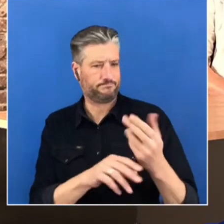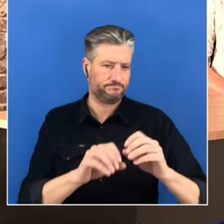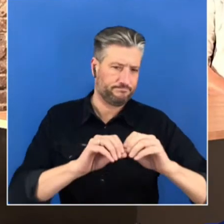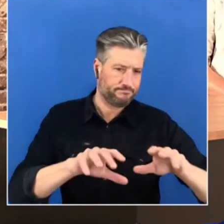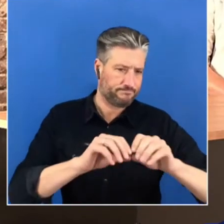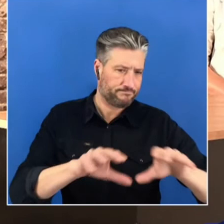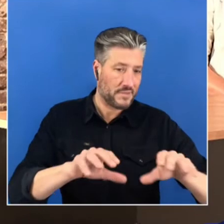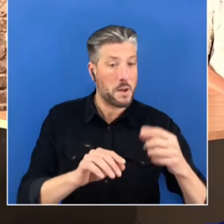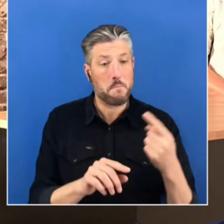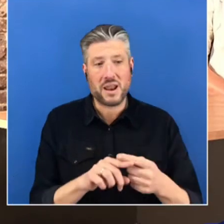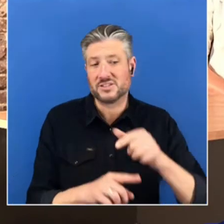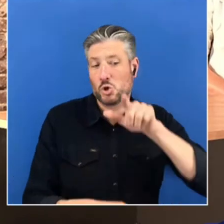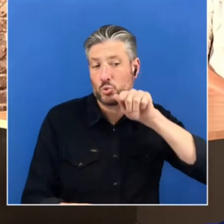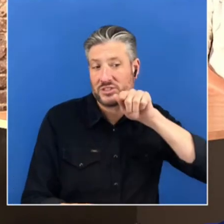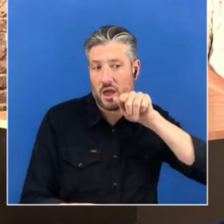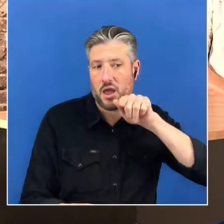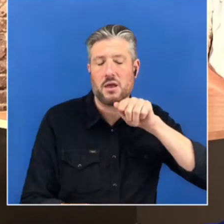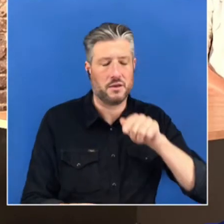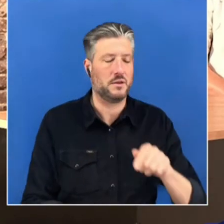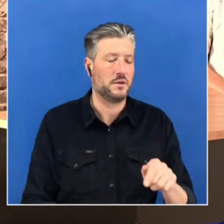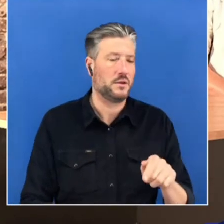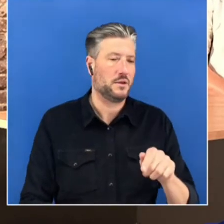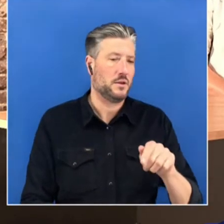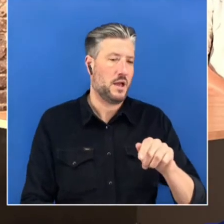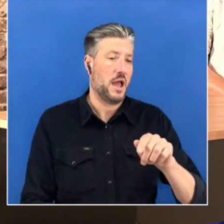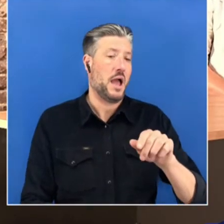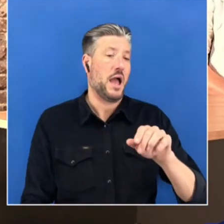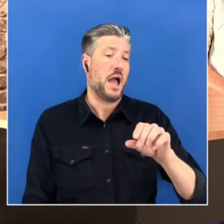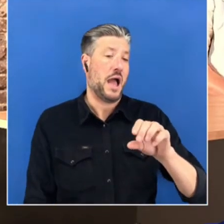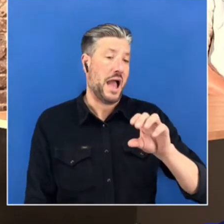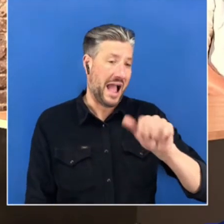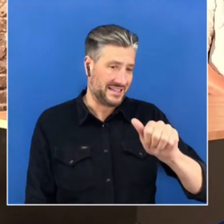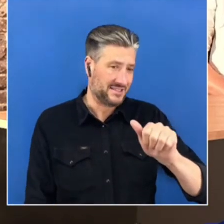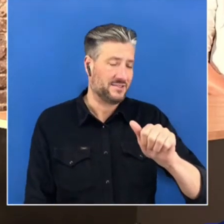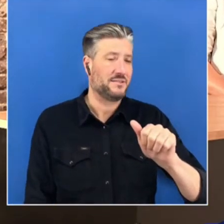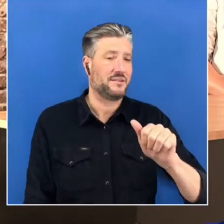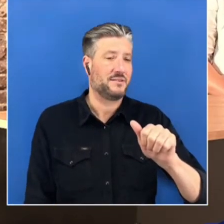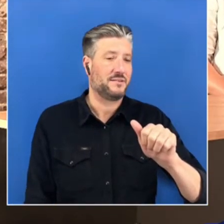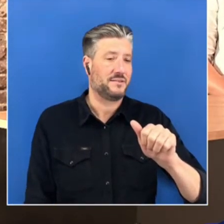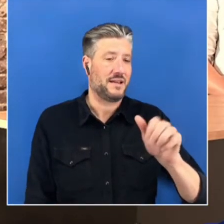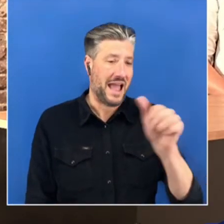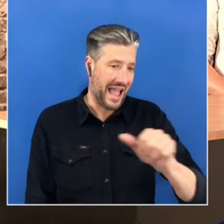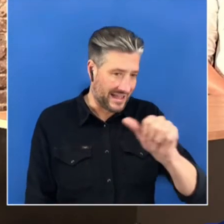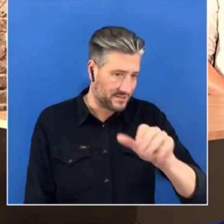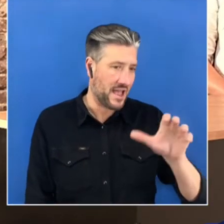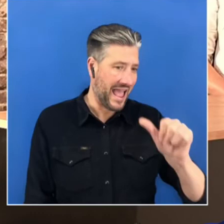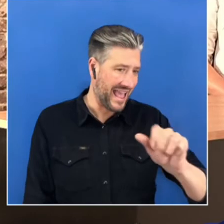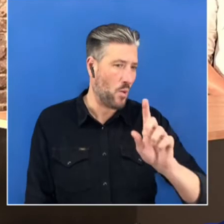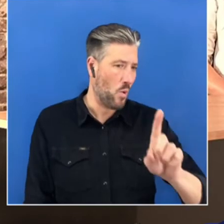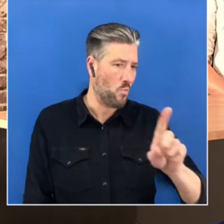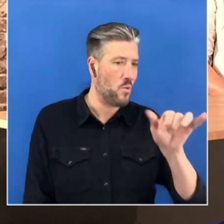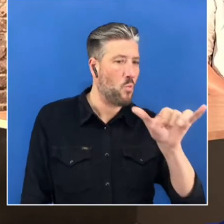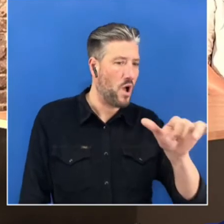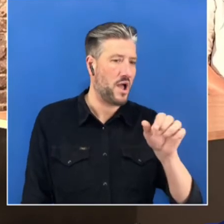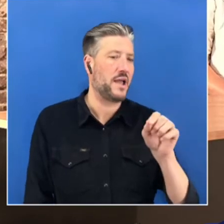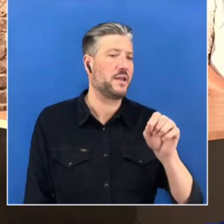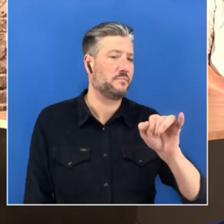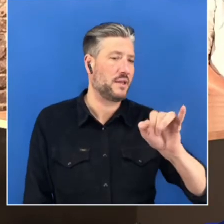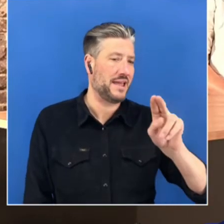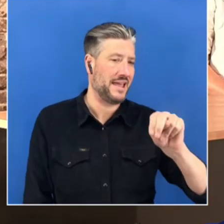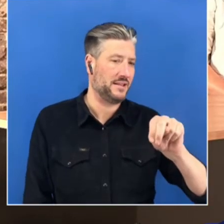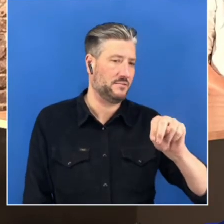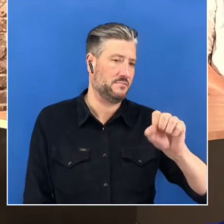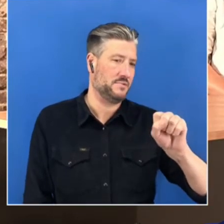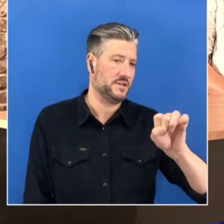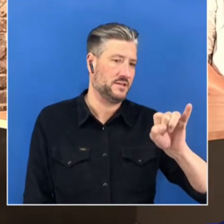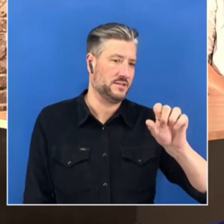at A11Y Insights, and that is where you can see all of our new and upcoming product